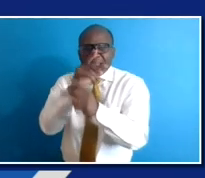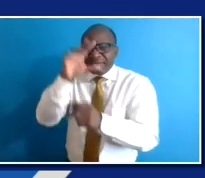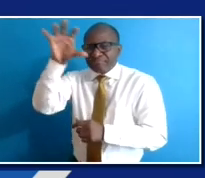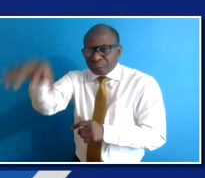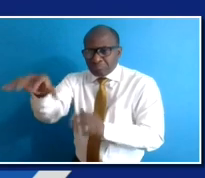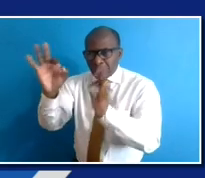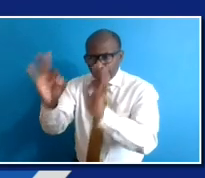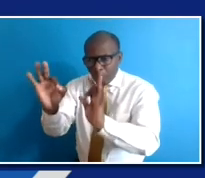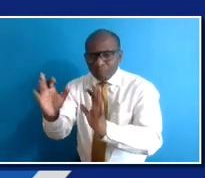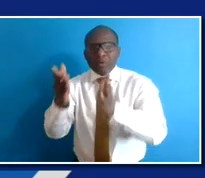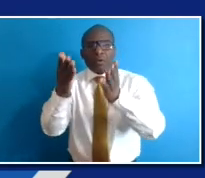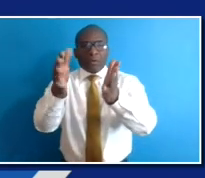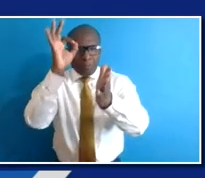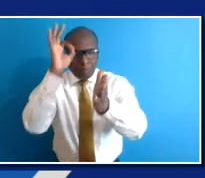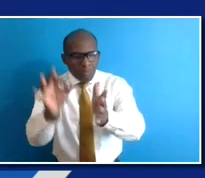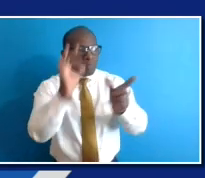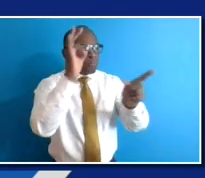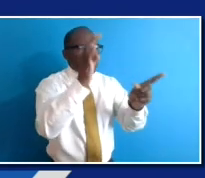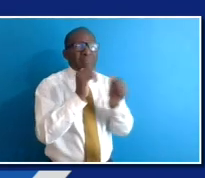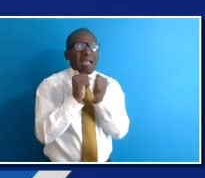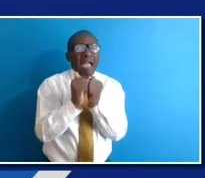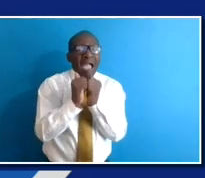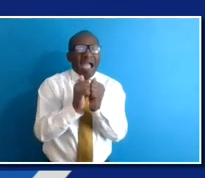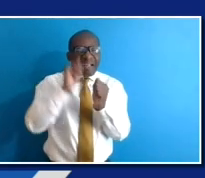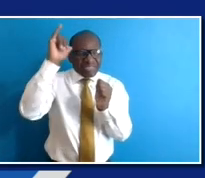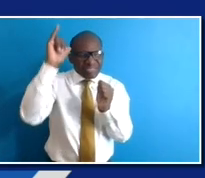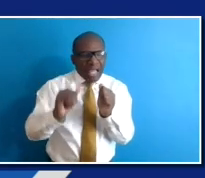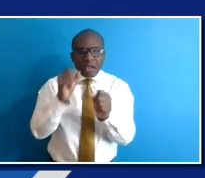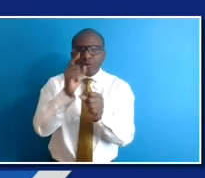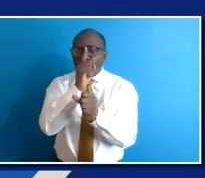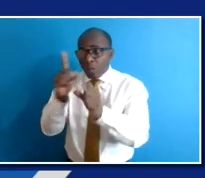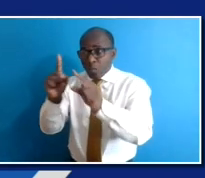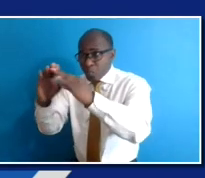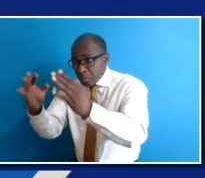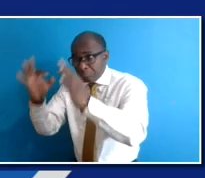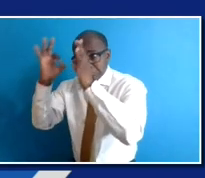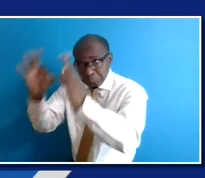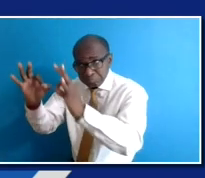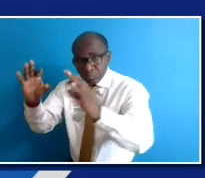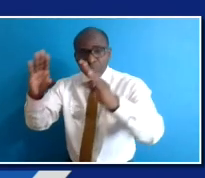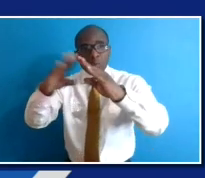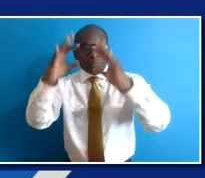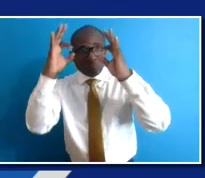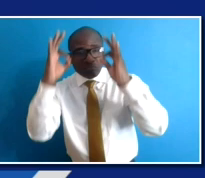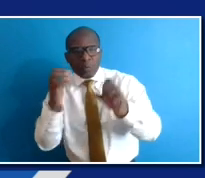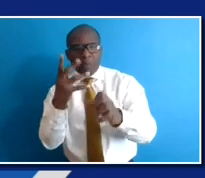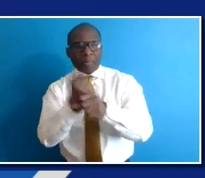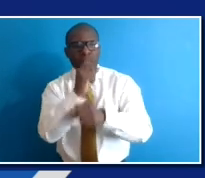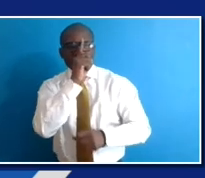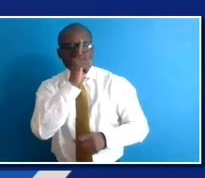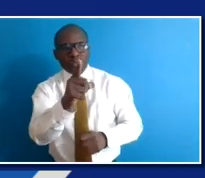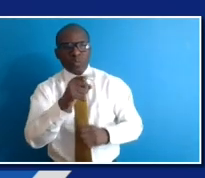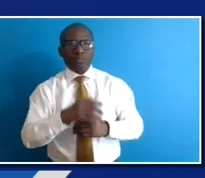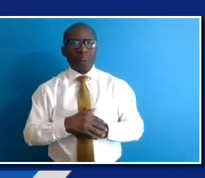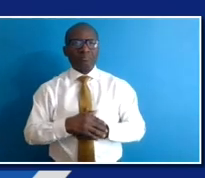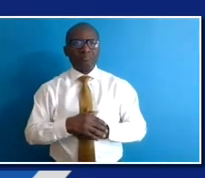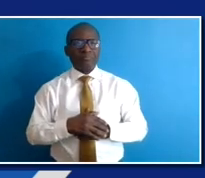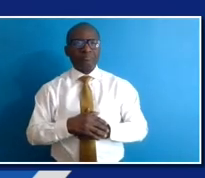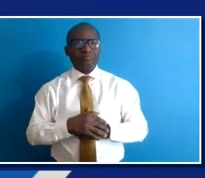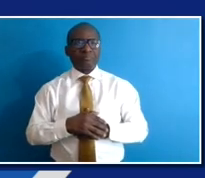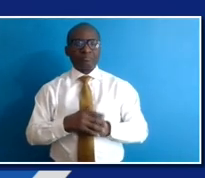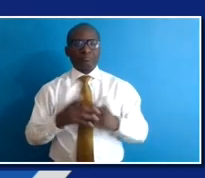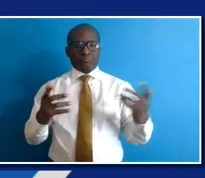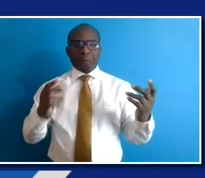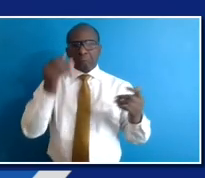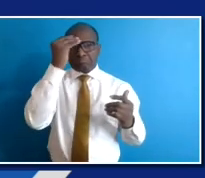that in 2 days' time on Thursday, Rhinek High School is having their high school graduation in a drive-in setting at the Playland